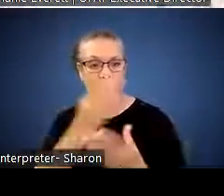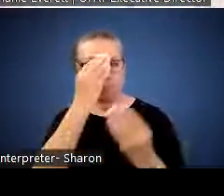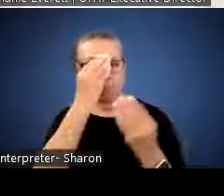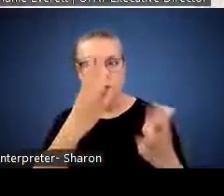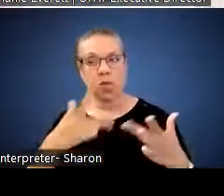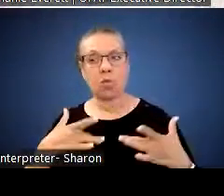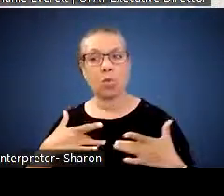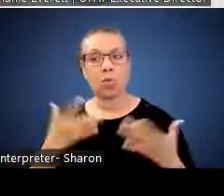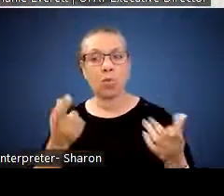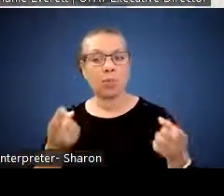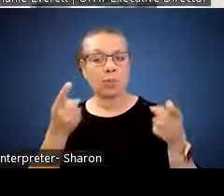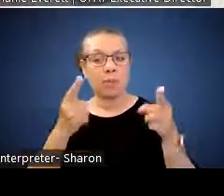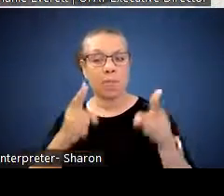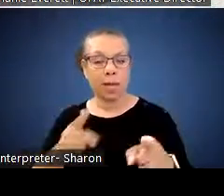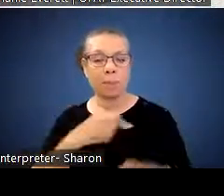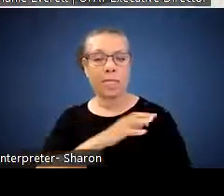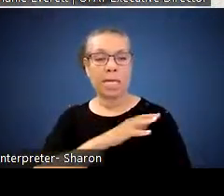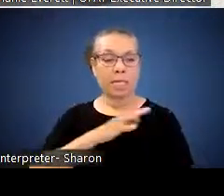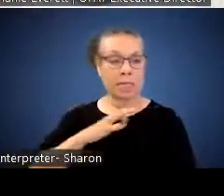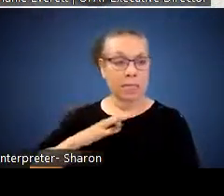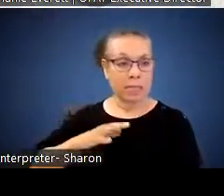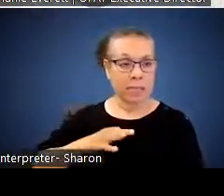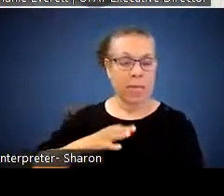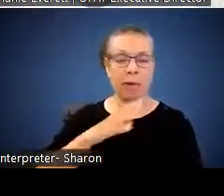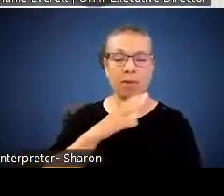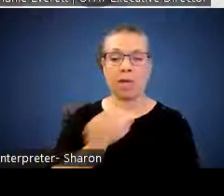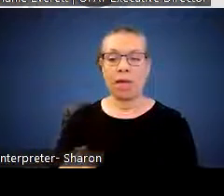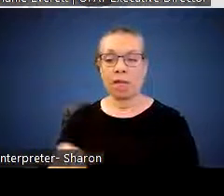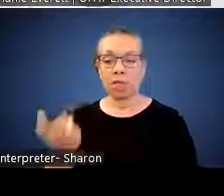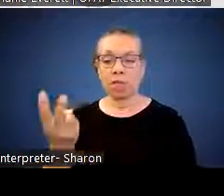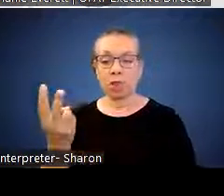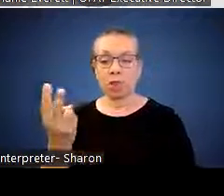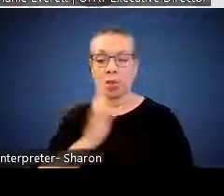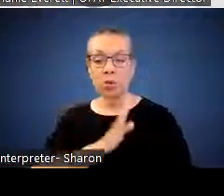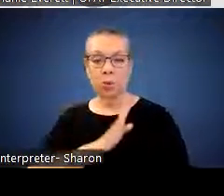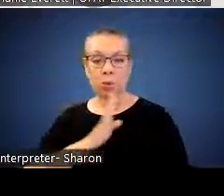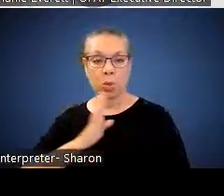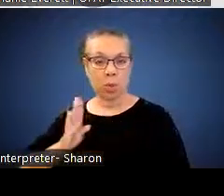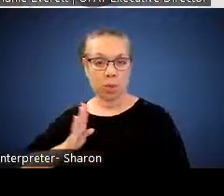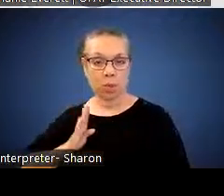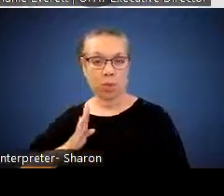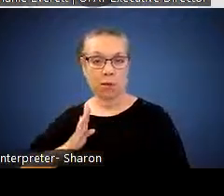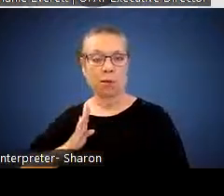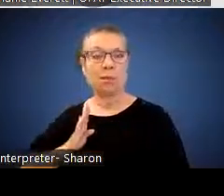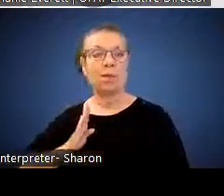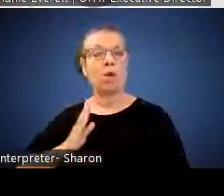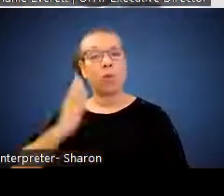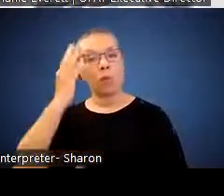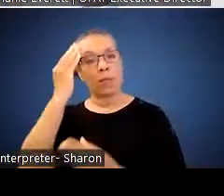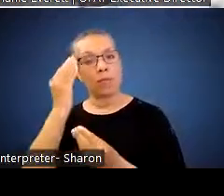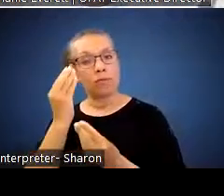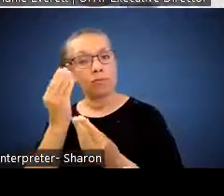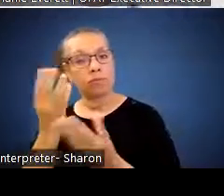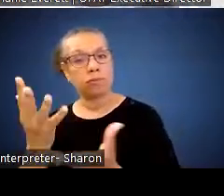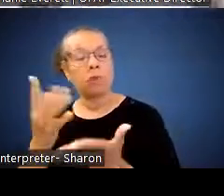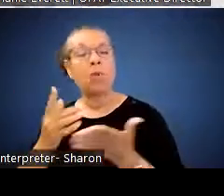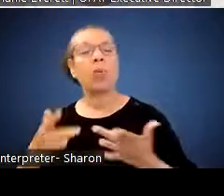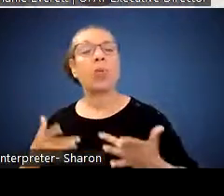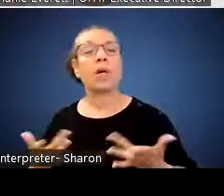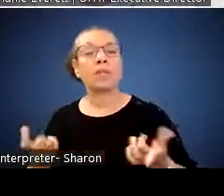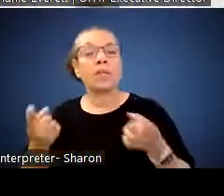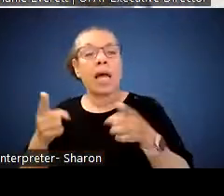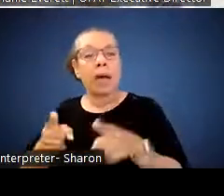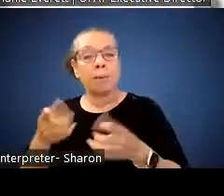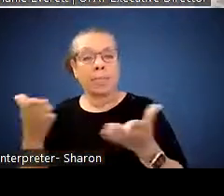doing as staff, as well as what the 2 boards have been doing, and let you know what has been going on here and give you